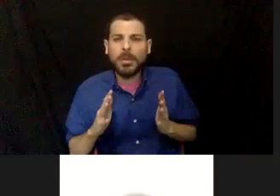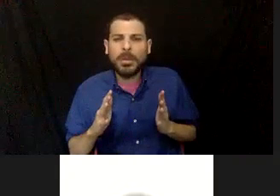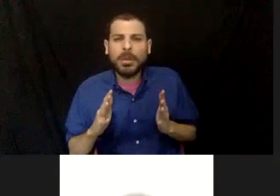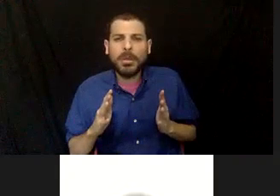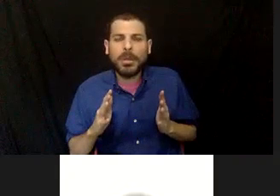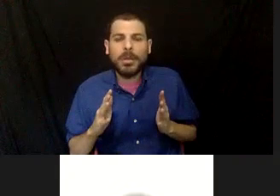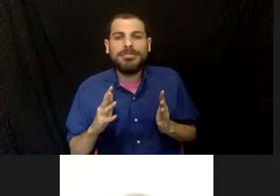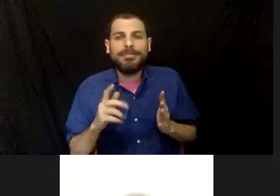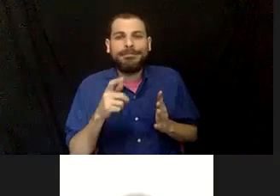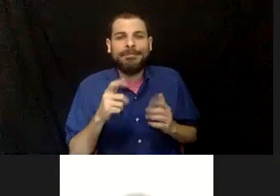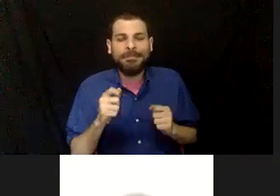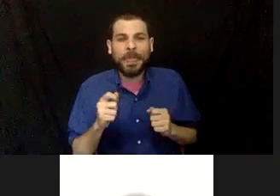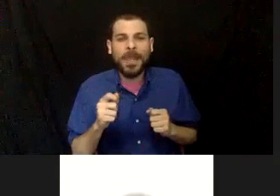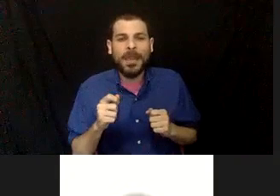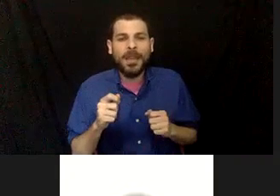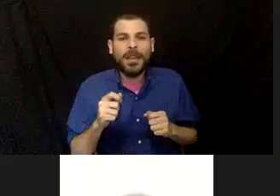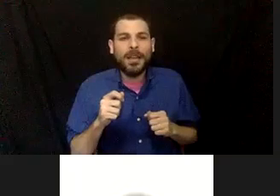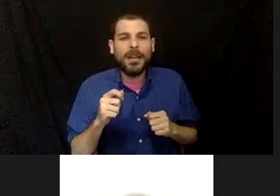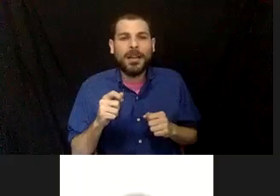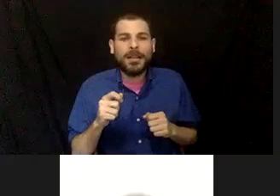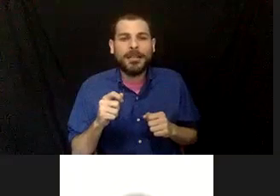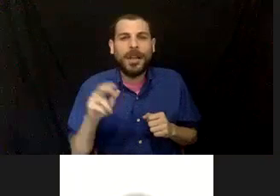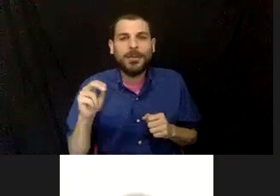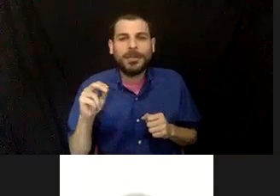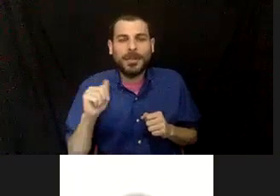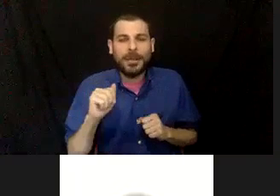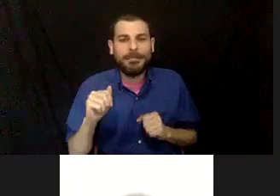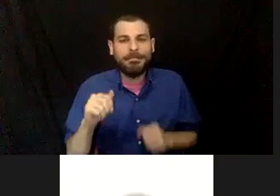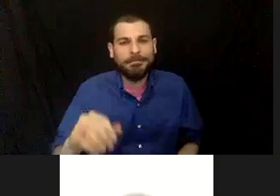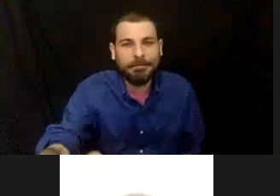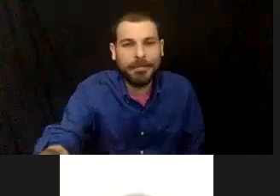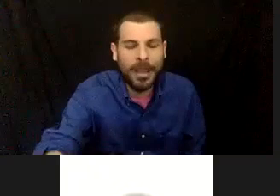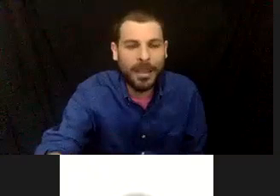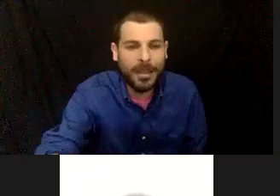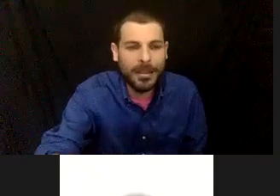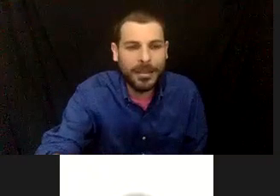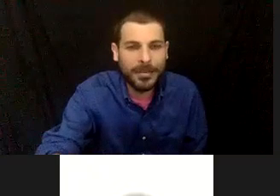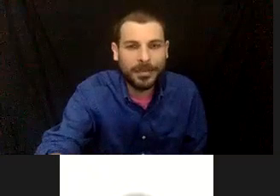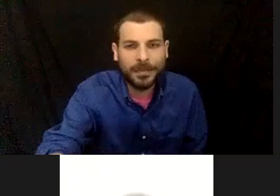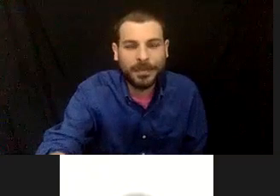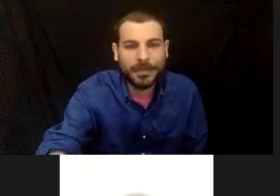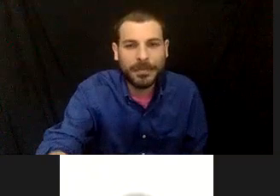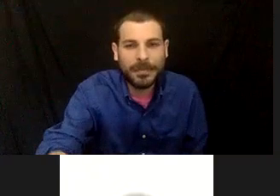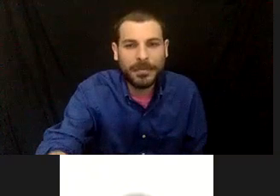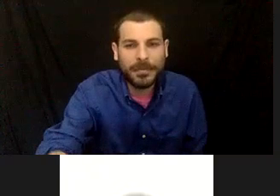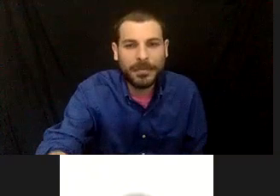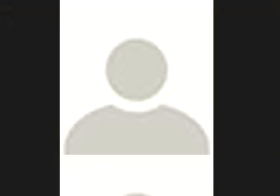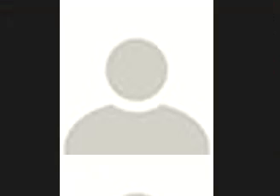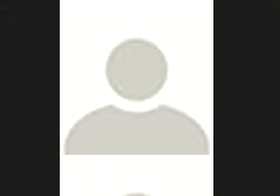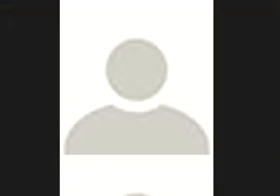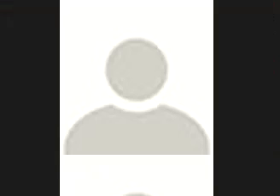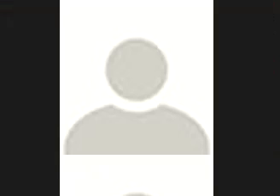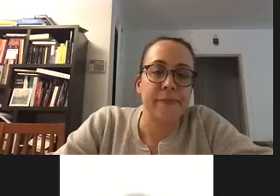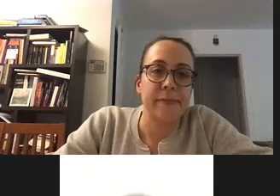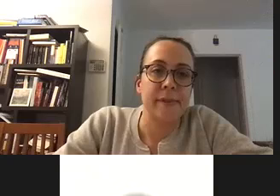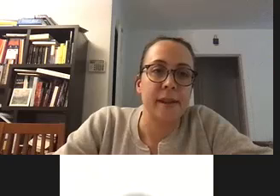Carly. And I just want to give them a good space to... Oh, sure. Okay, awesome. And thank you so much. This has